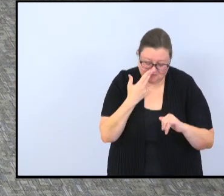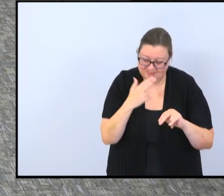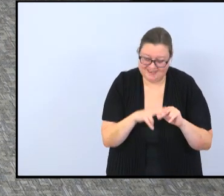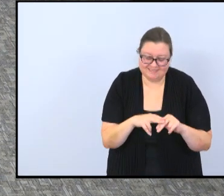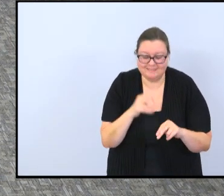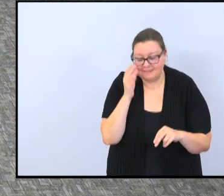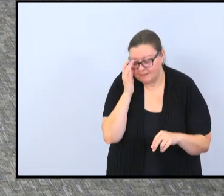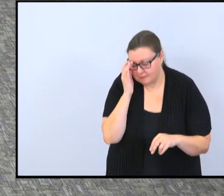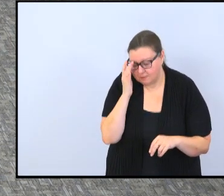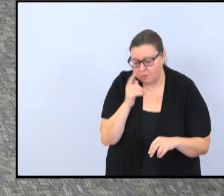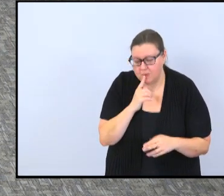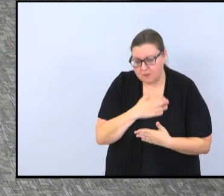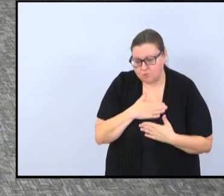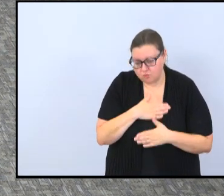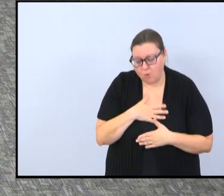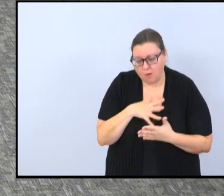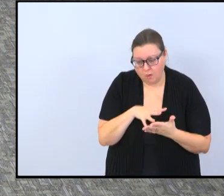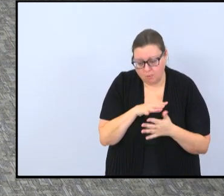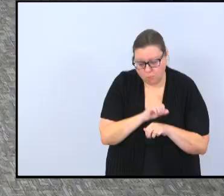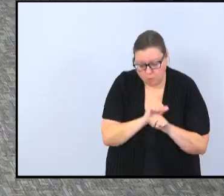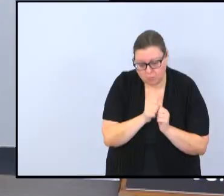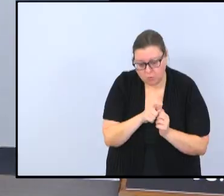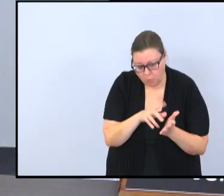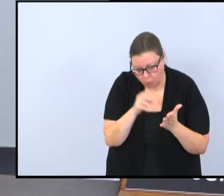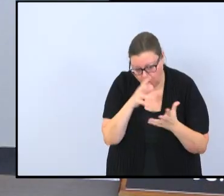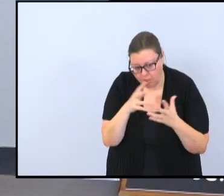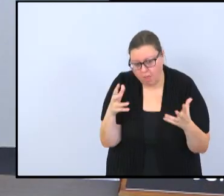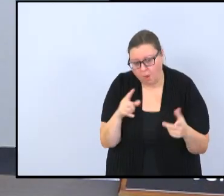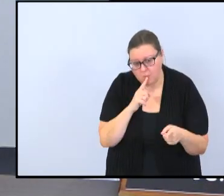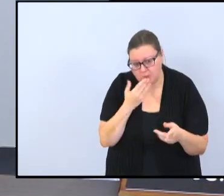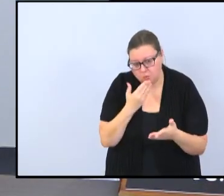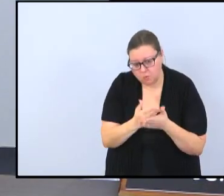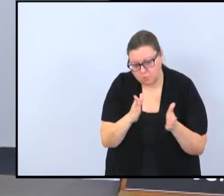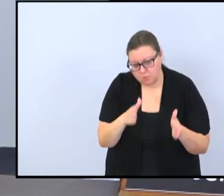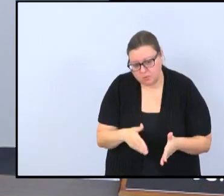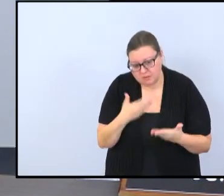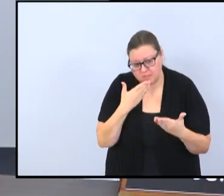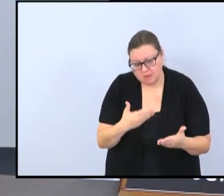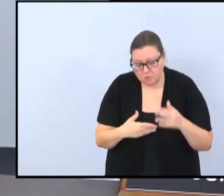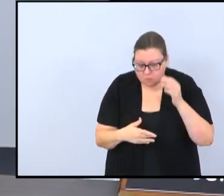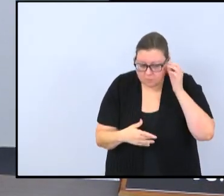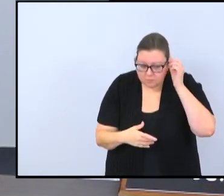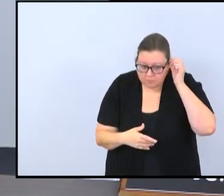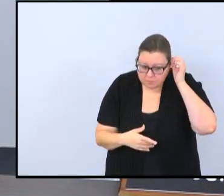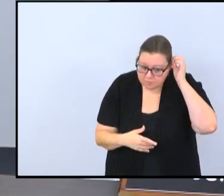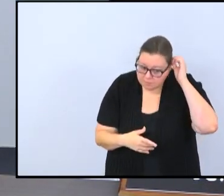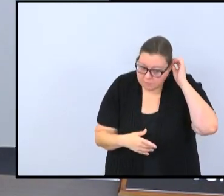times. Learned a lot from you, and you're a good person. Thank you.